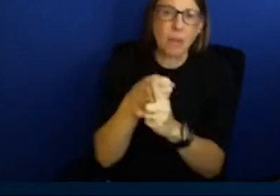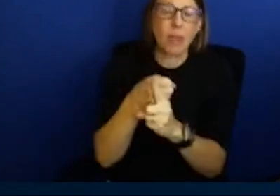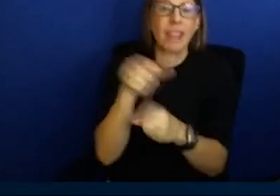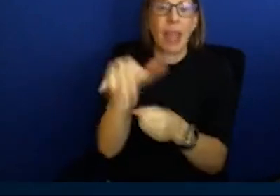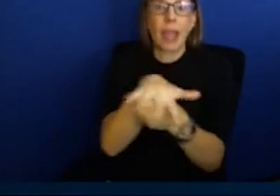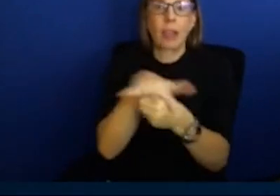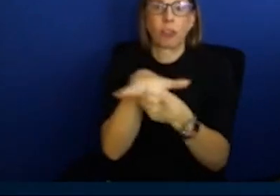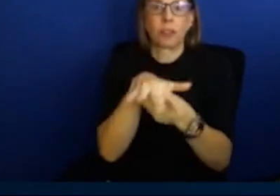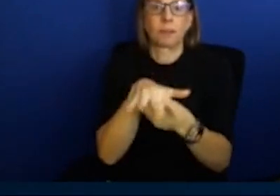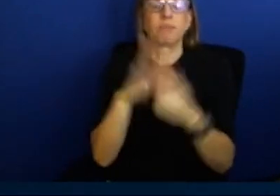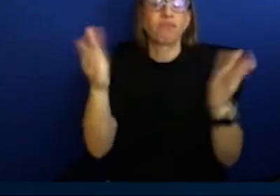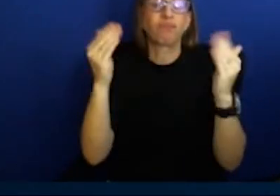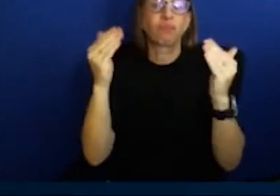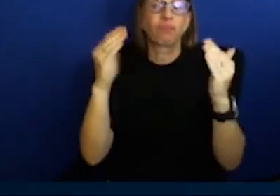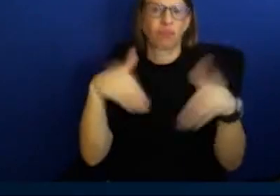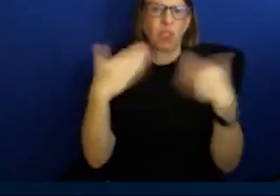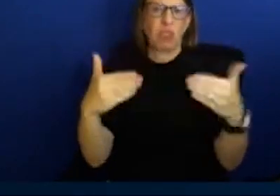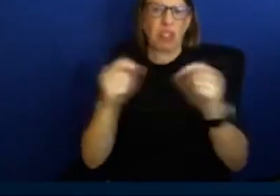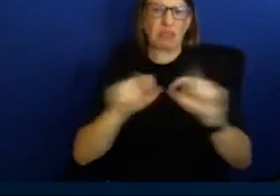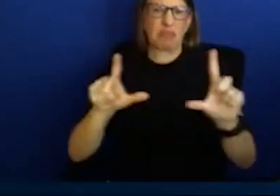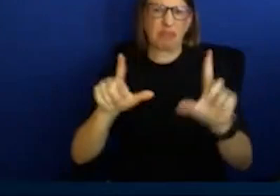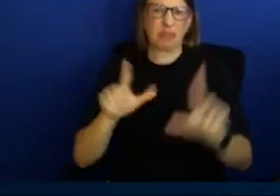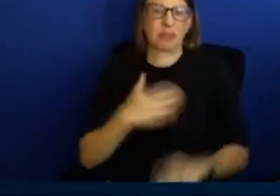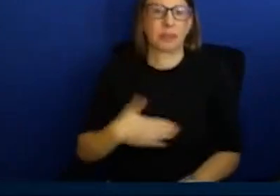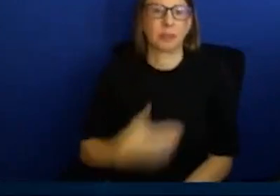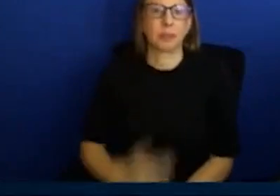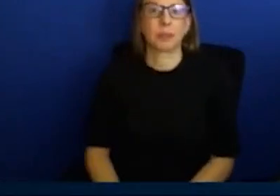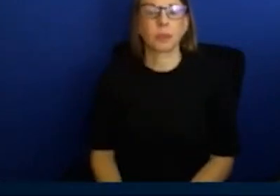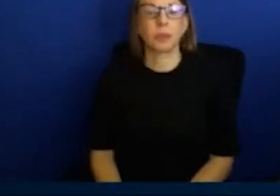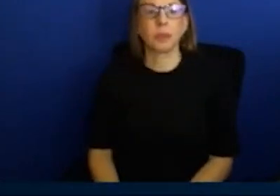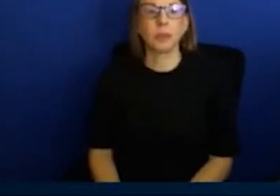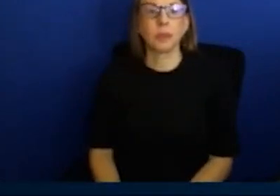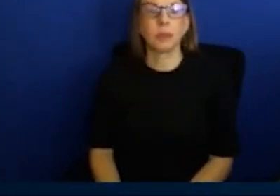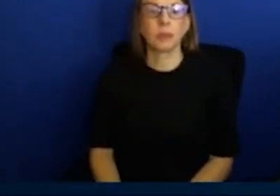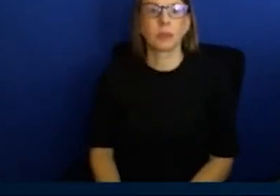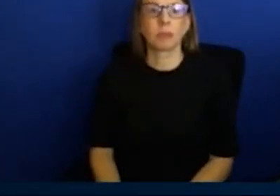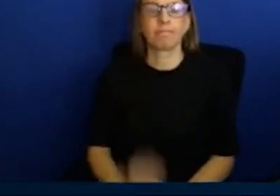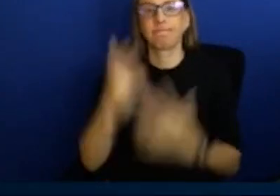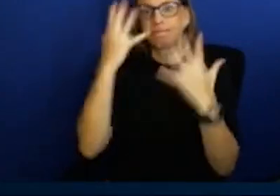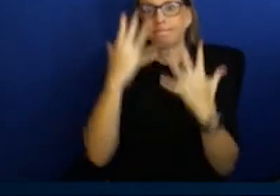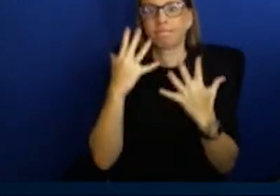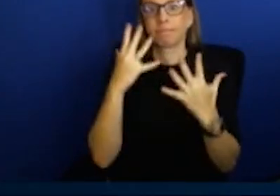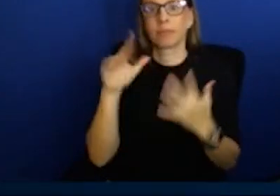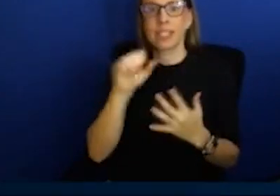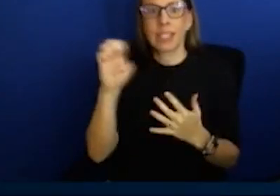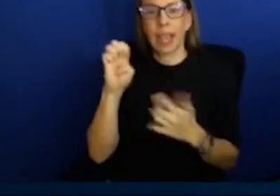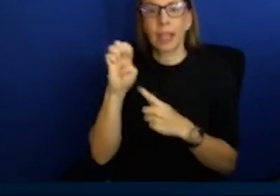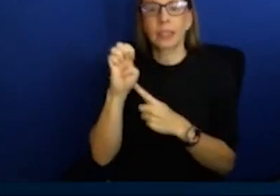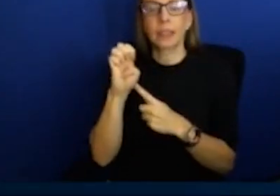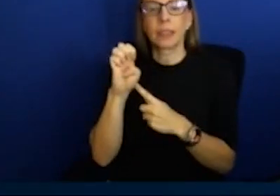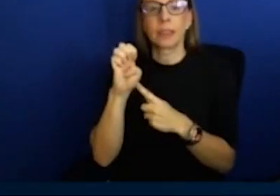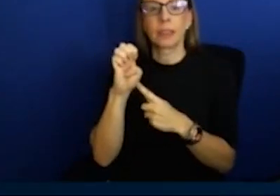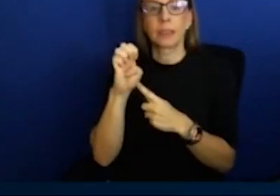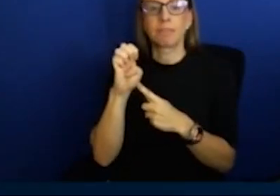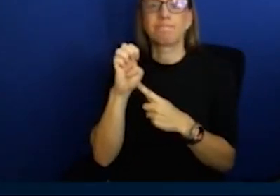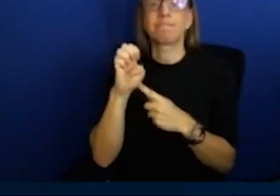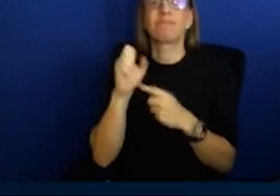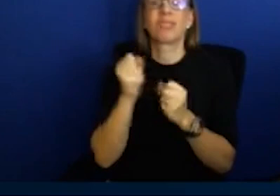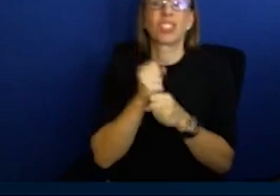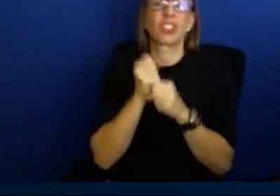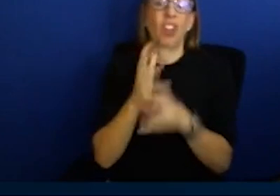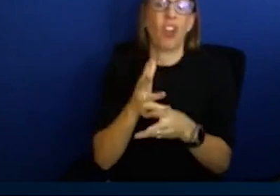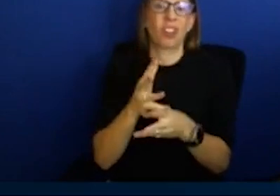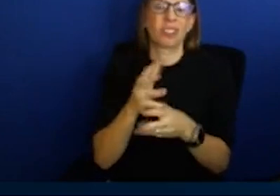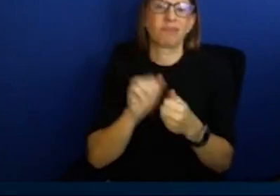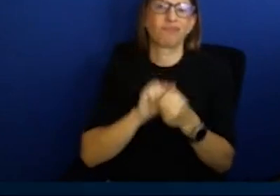areas. Go ahead and advance to the next slide, please. And so, unfortunately, cases feed into deaths. And so what